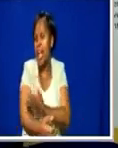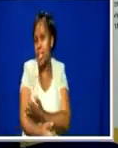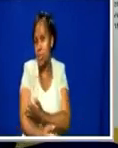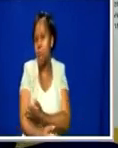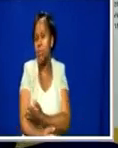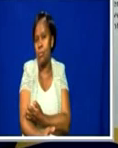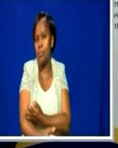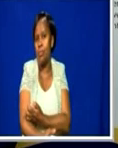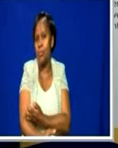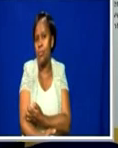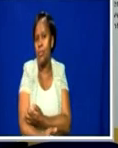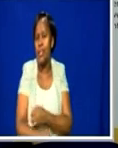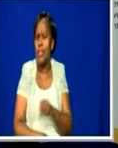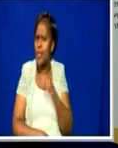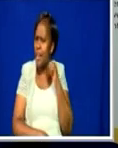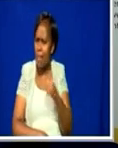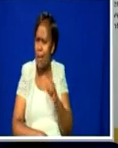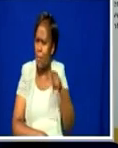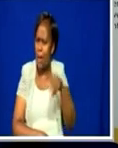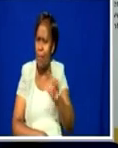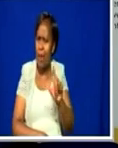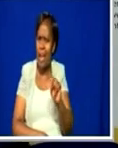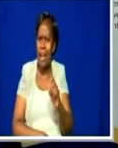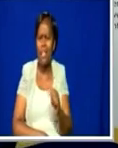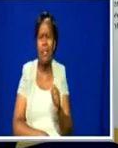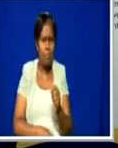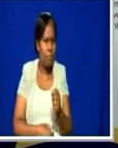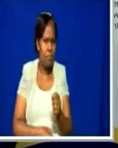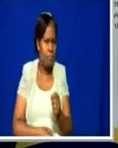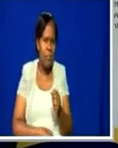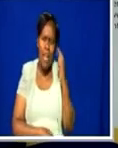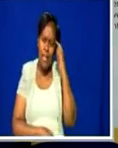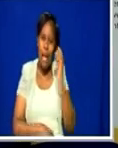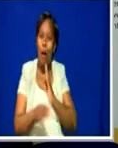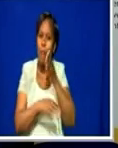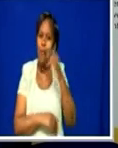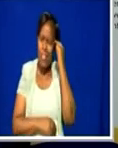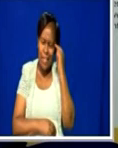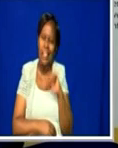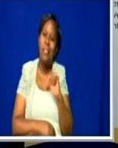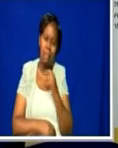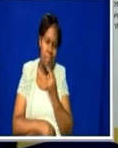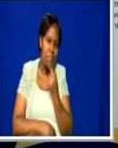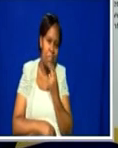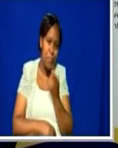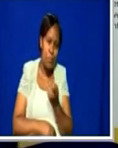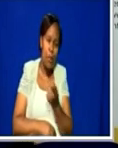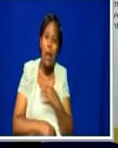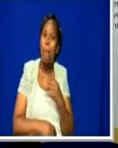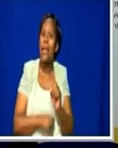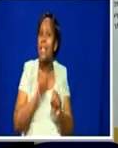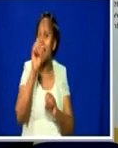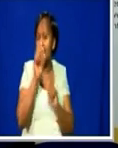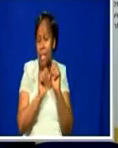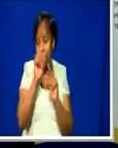planet. okay. There's no time that it was a I'm planet. quiet. I'm overthinking. I'm overthinking. Yes. So yeah, so it's the star.